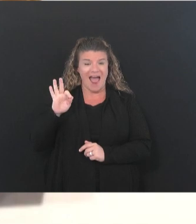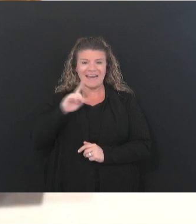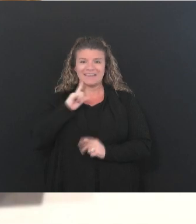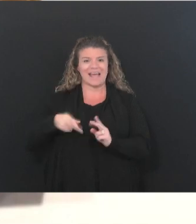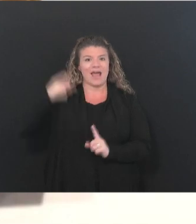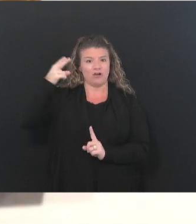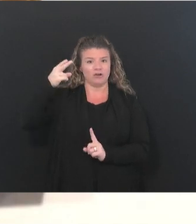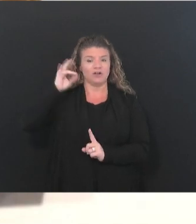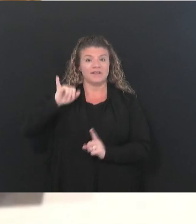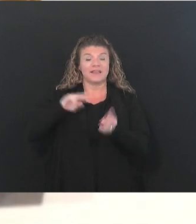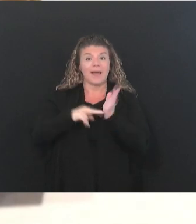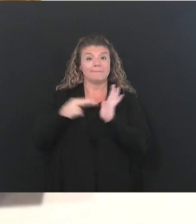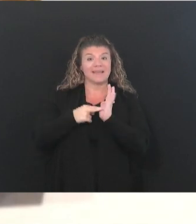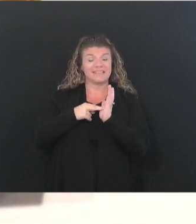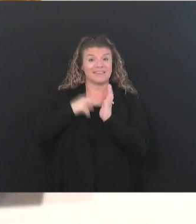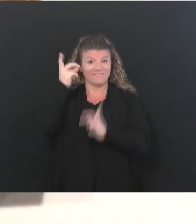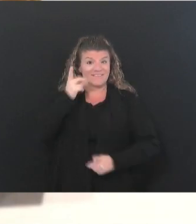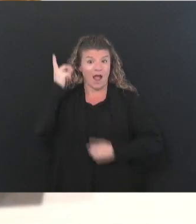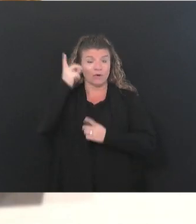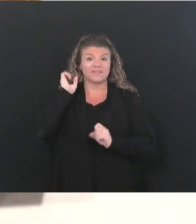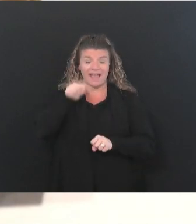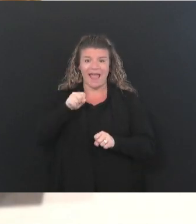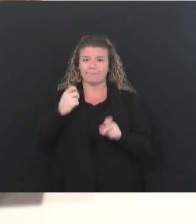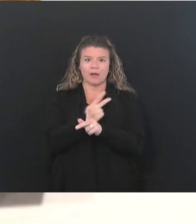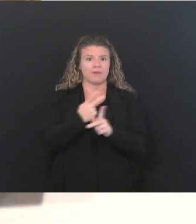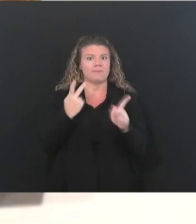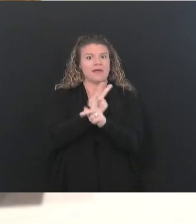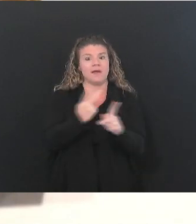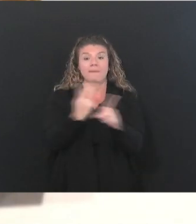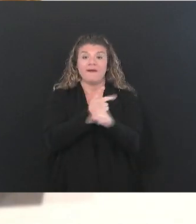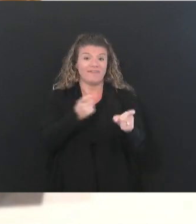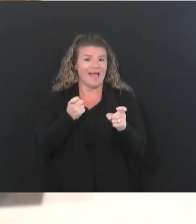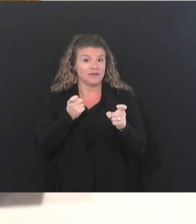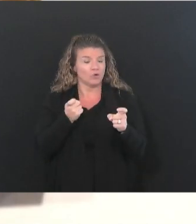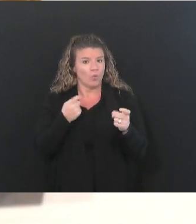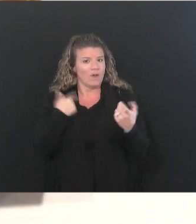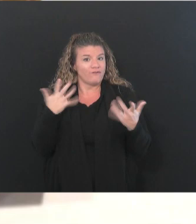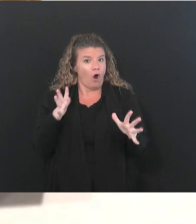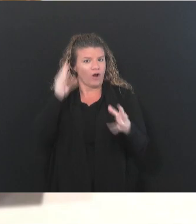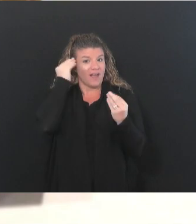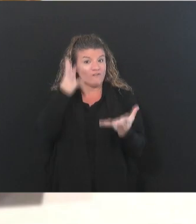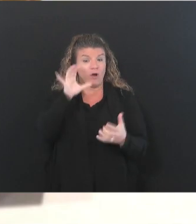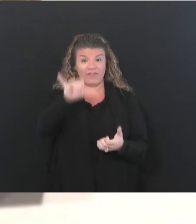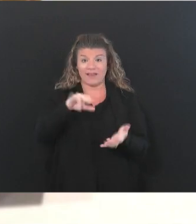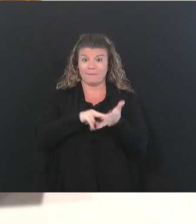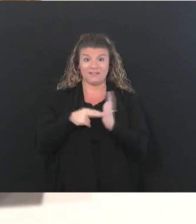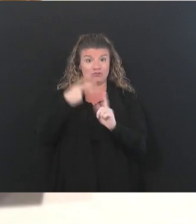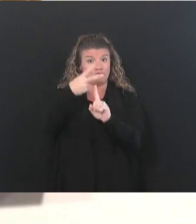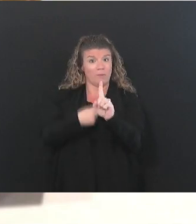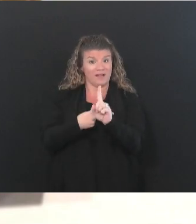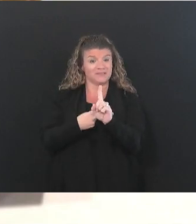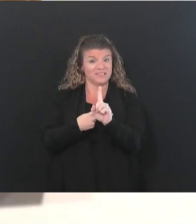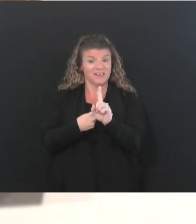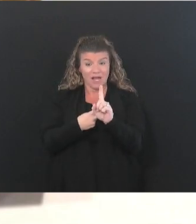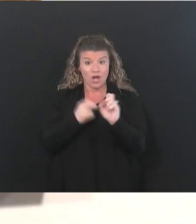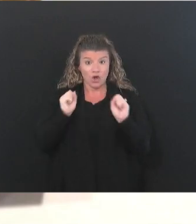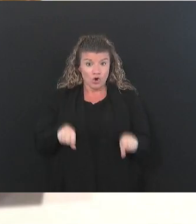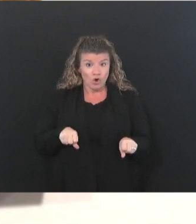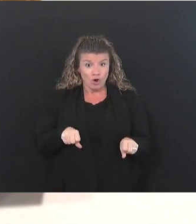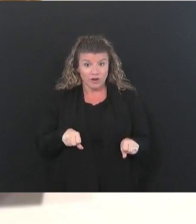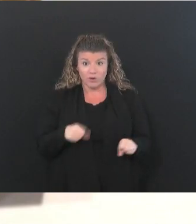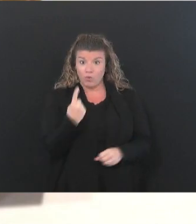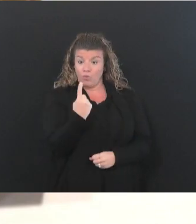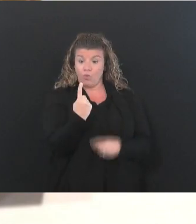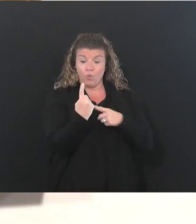COVID virus can amplify very quickly. And we've talked about that in 2 months, one person with